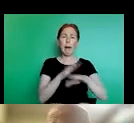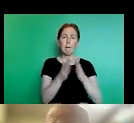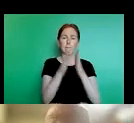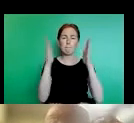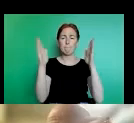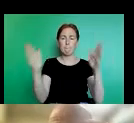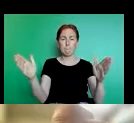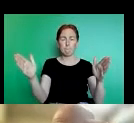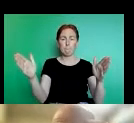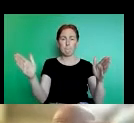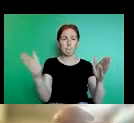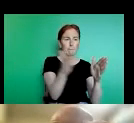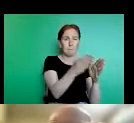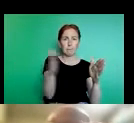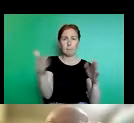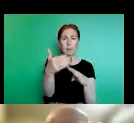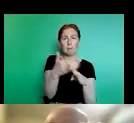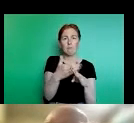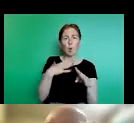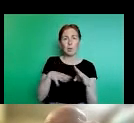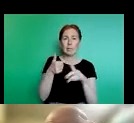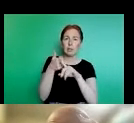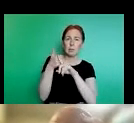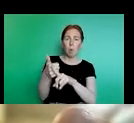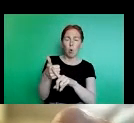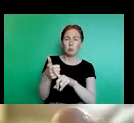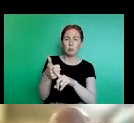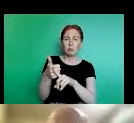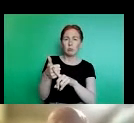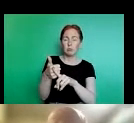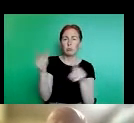important, and we'll come back to that when we talk about natural history studies with James a bit later.